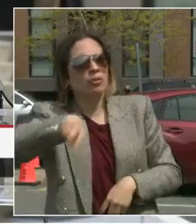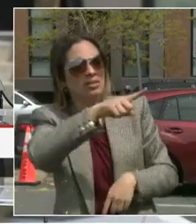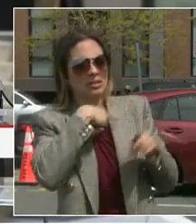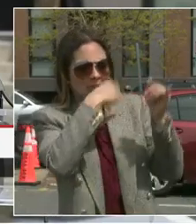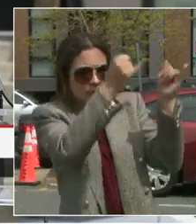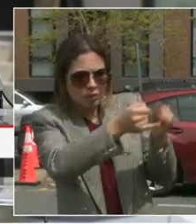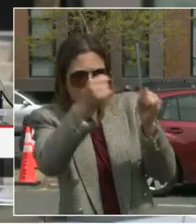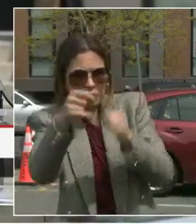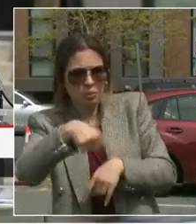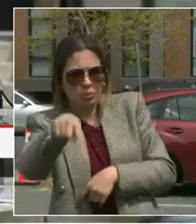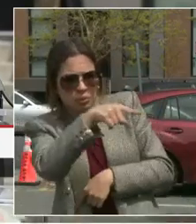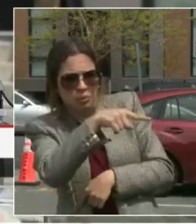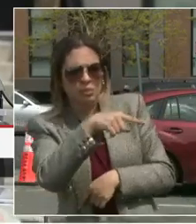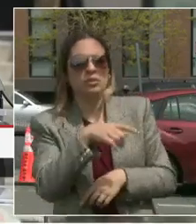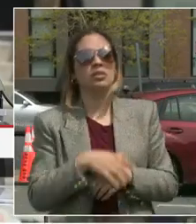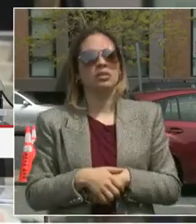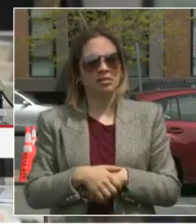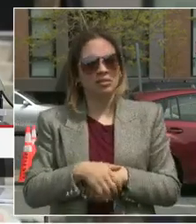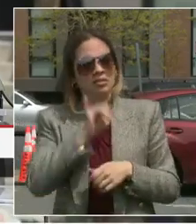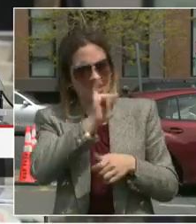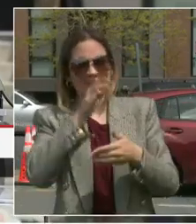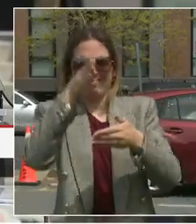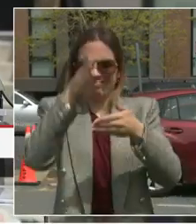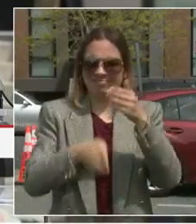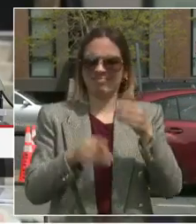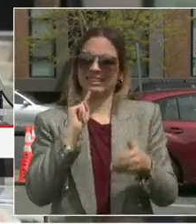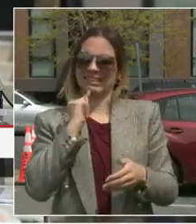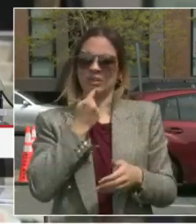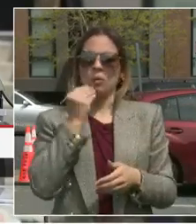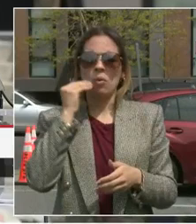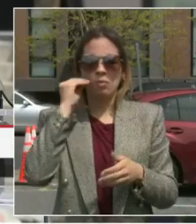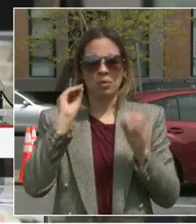are ending chronic homelessness for residents in the District of Columbia.